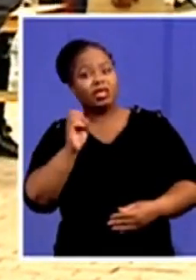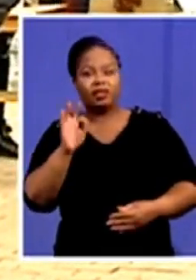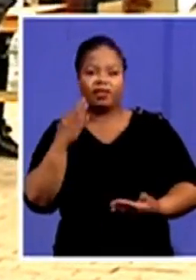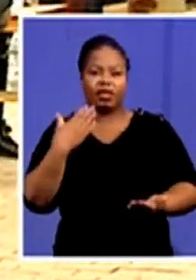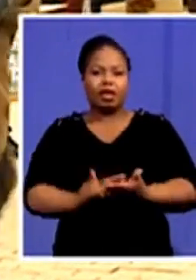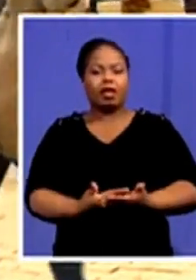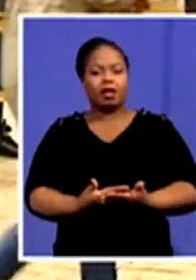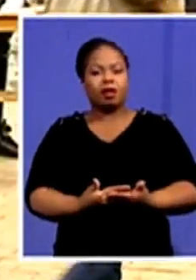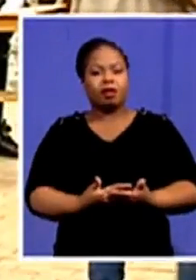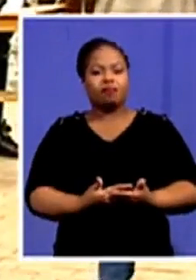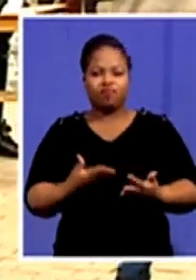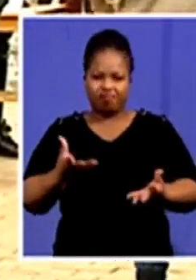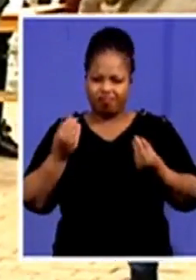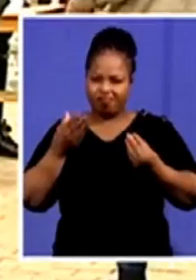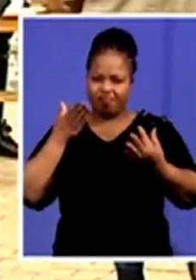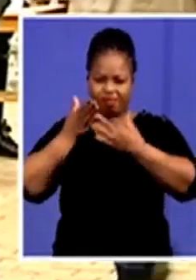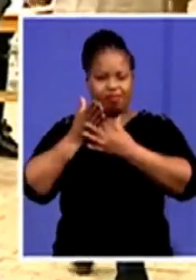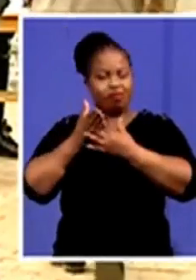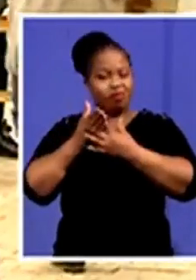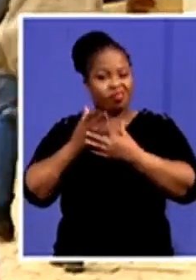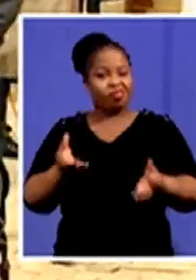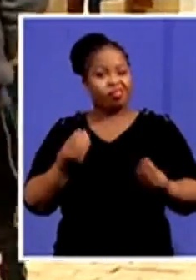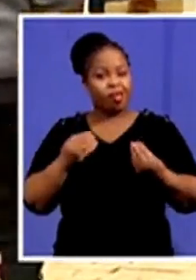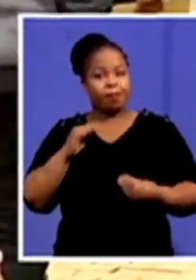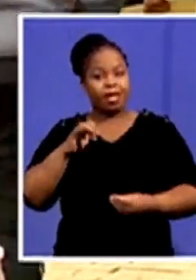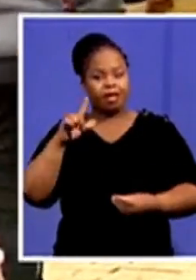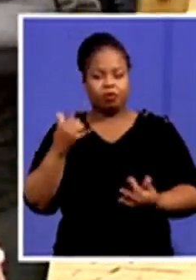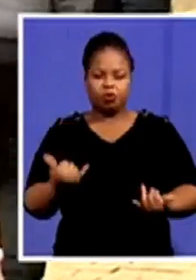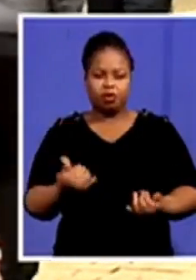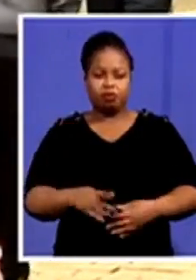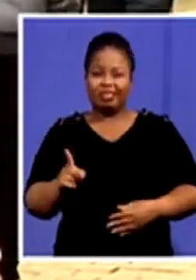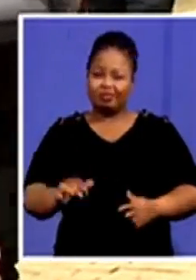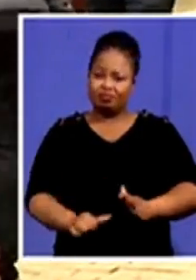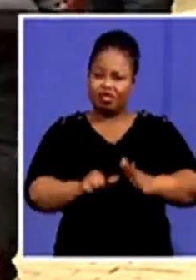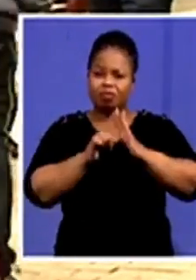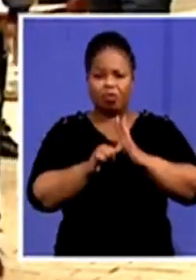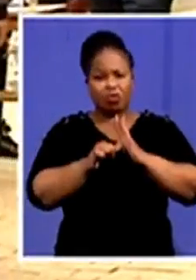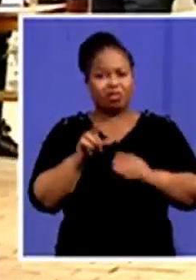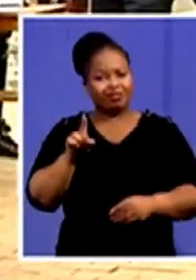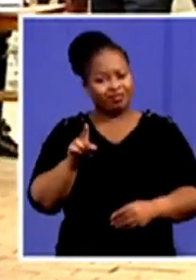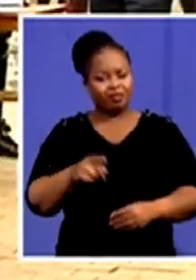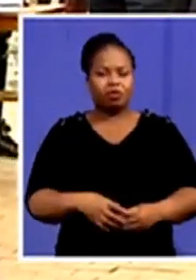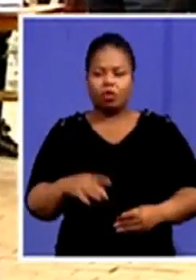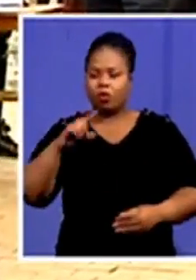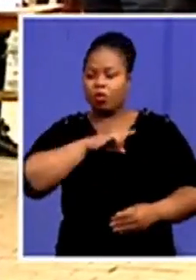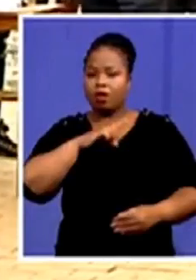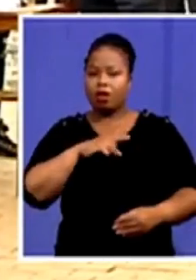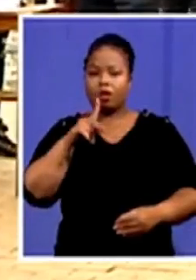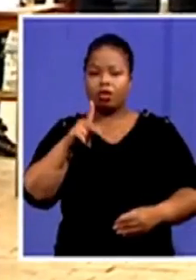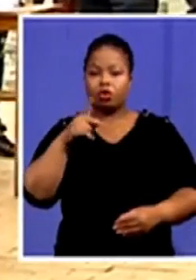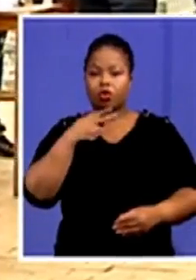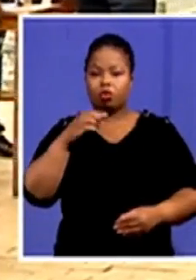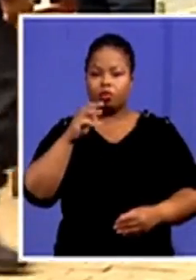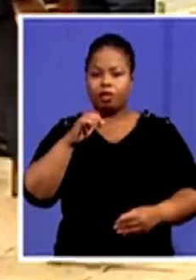bail today. And this is an important case, Desiree, because Khumalo was one of those people,